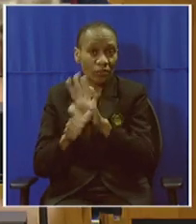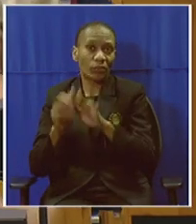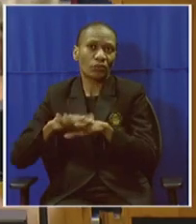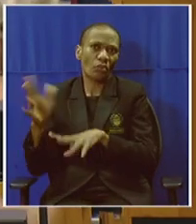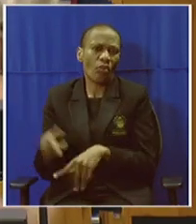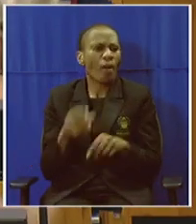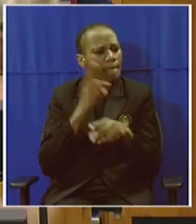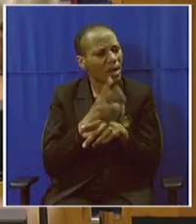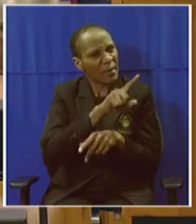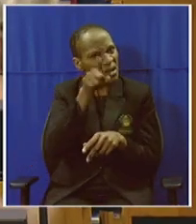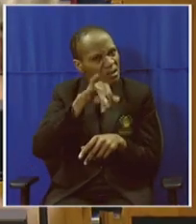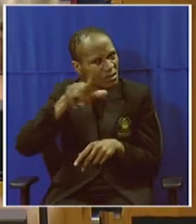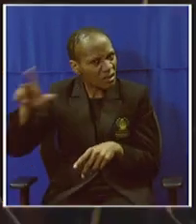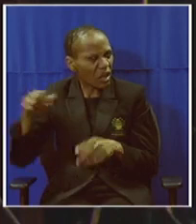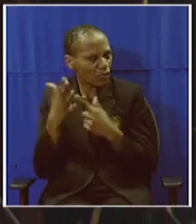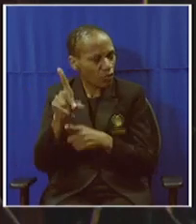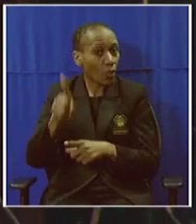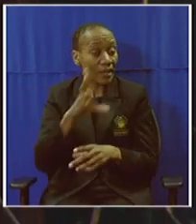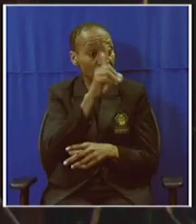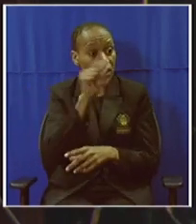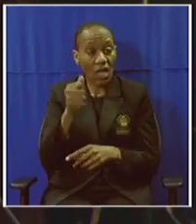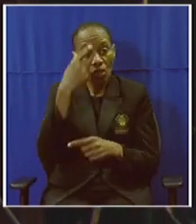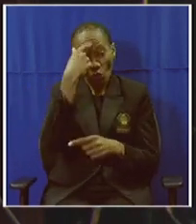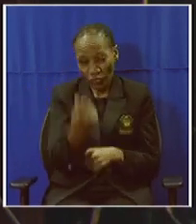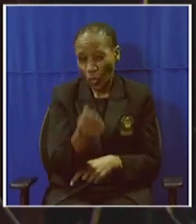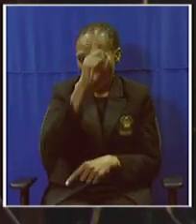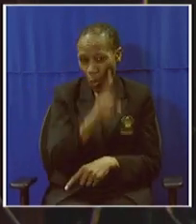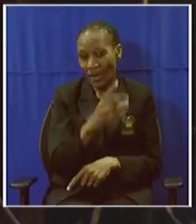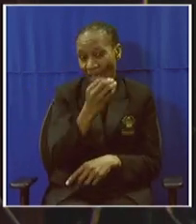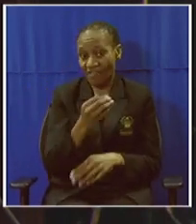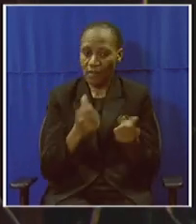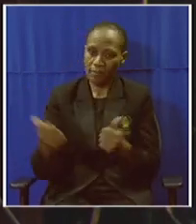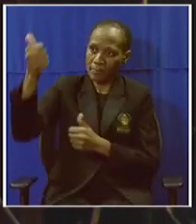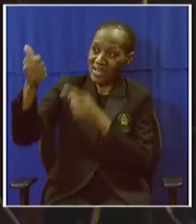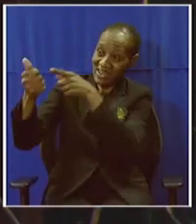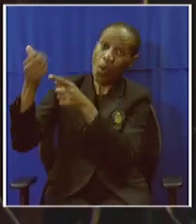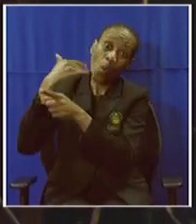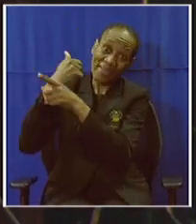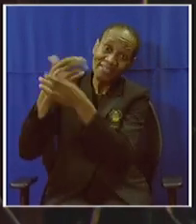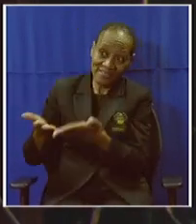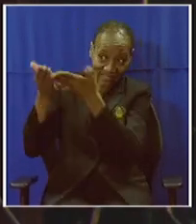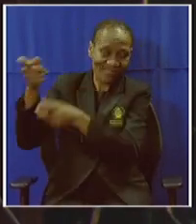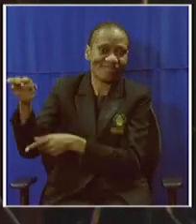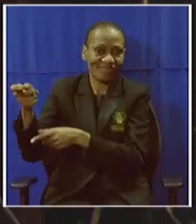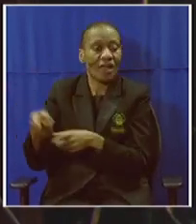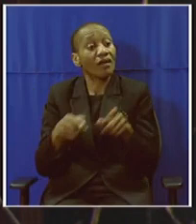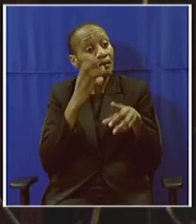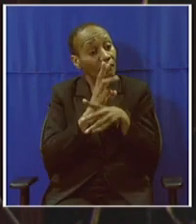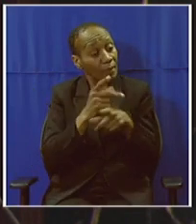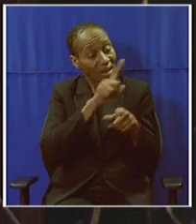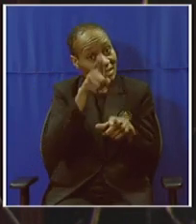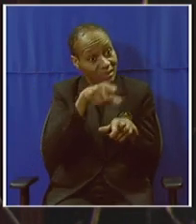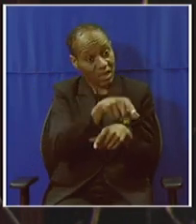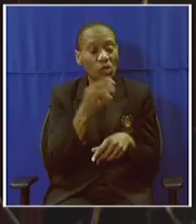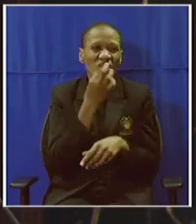beyond doubt that DA is the party that believes in white supremacy and white privilege. Zille's courted much